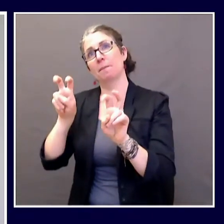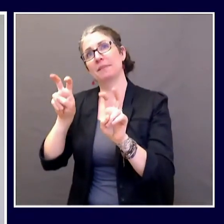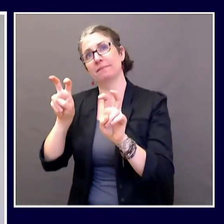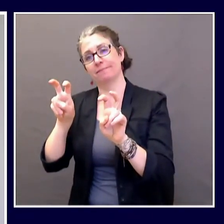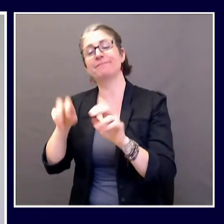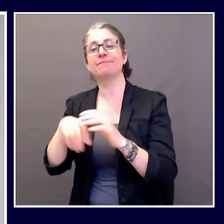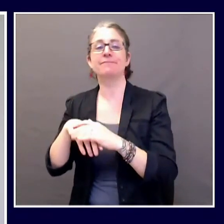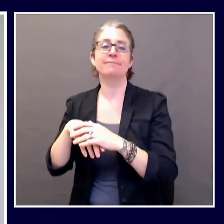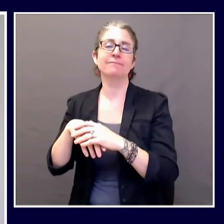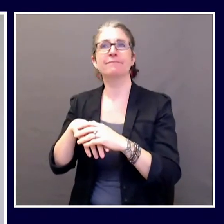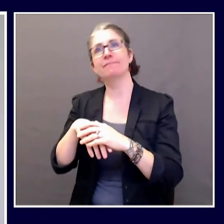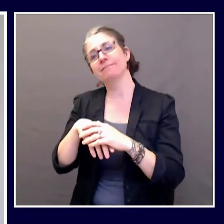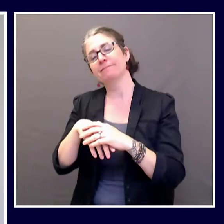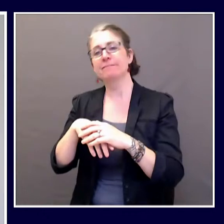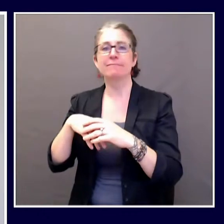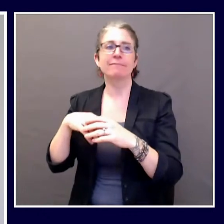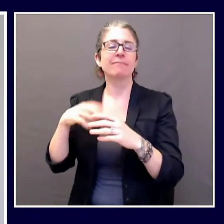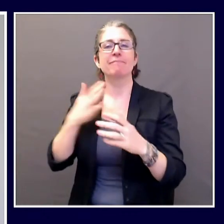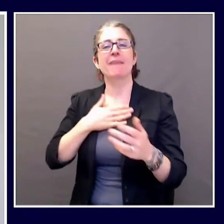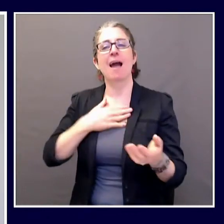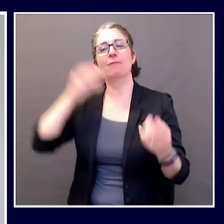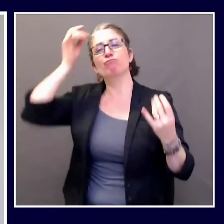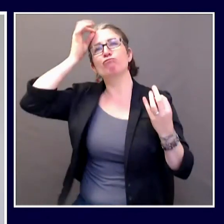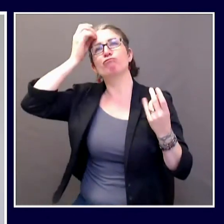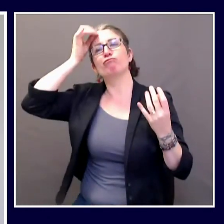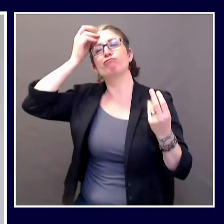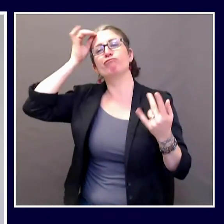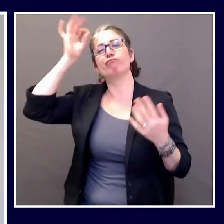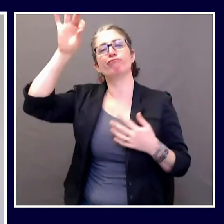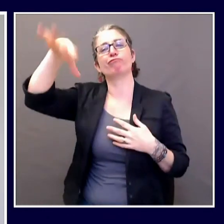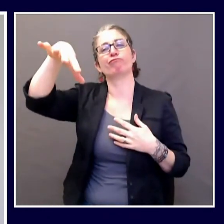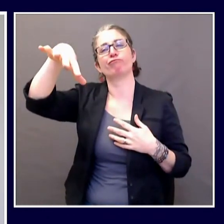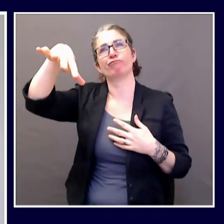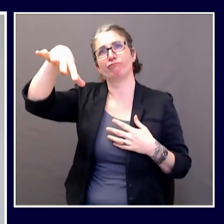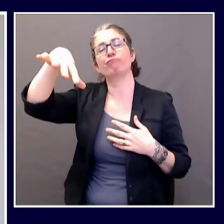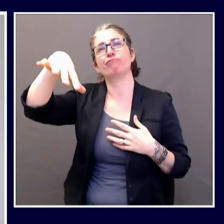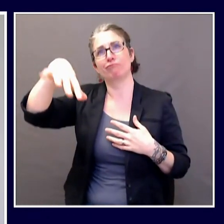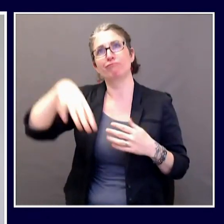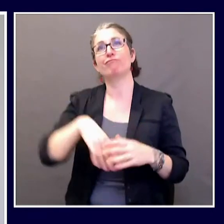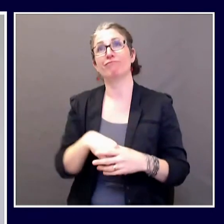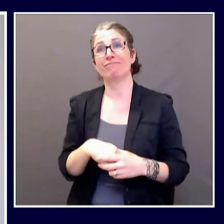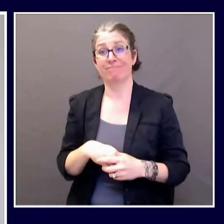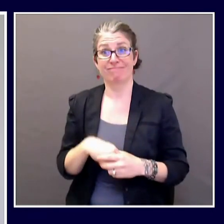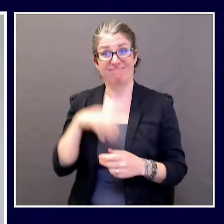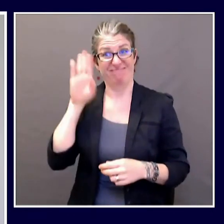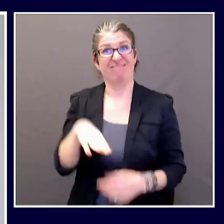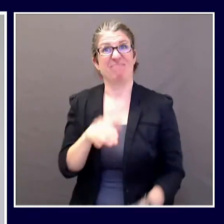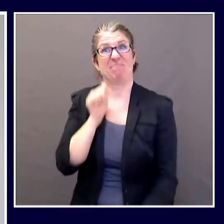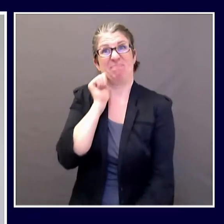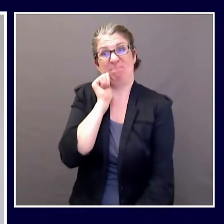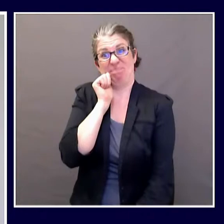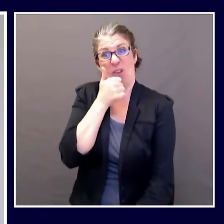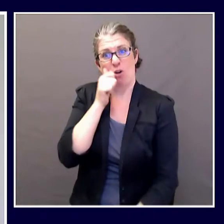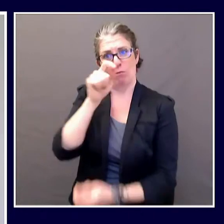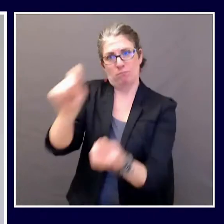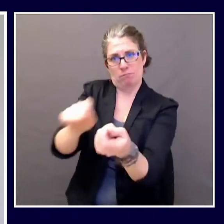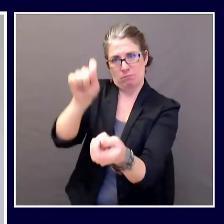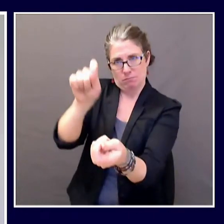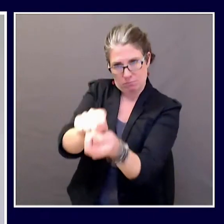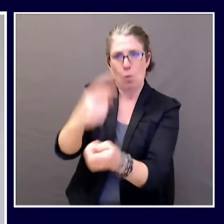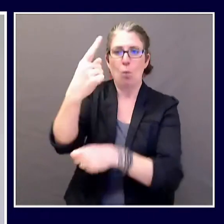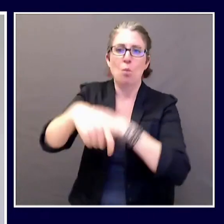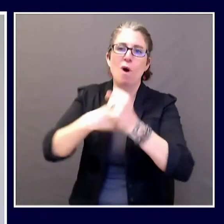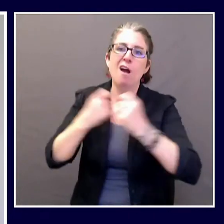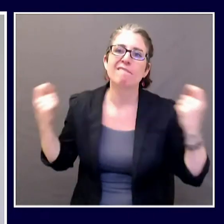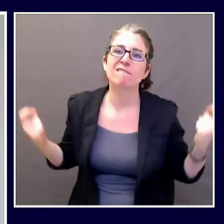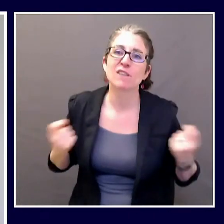Tomorrow marks 1 year since the first case of COVID-19 was confirmed in Maine.